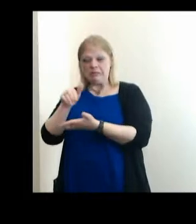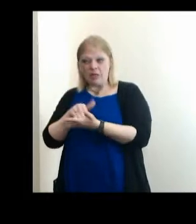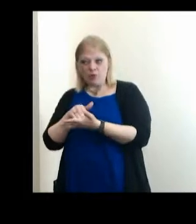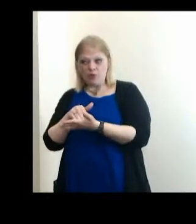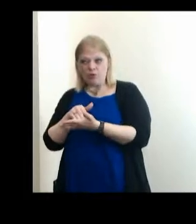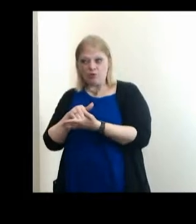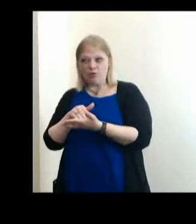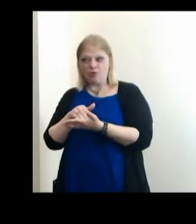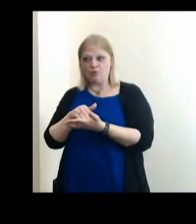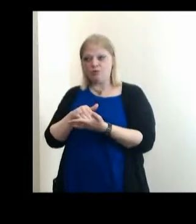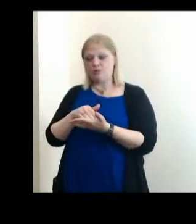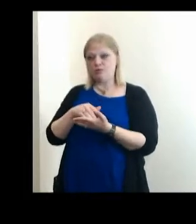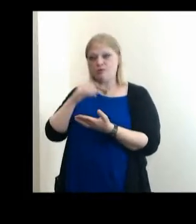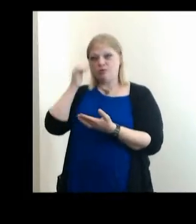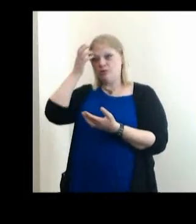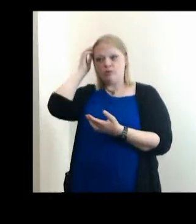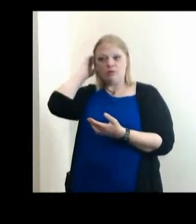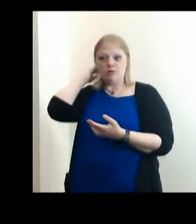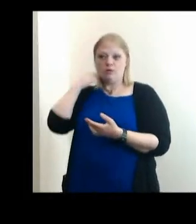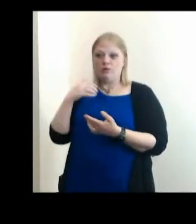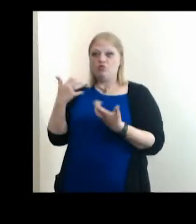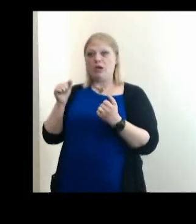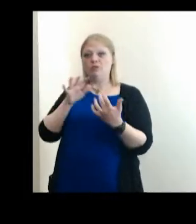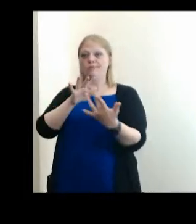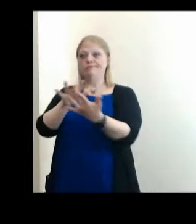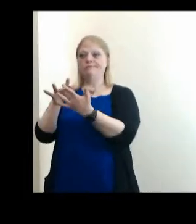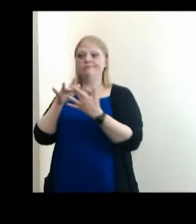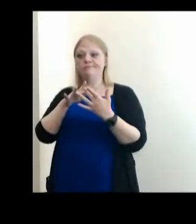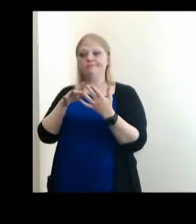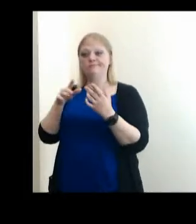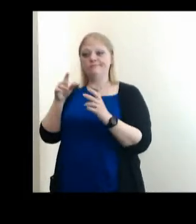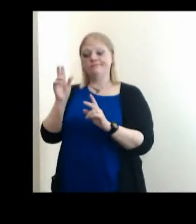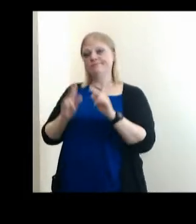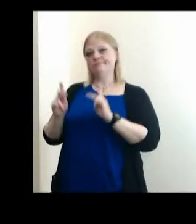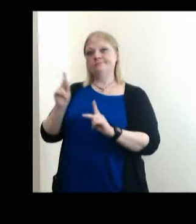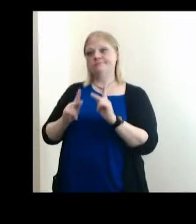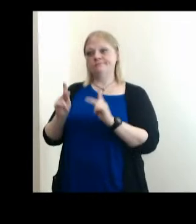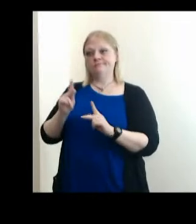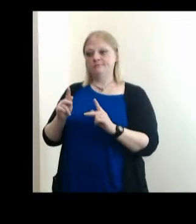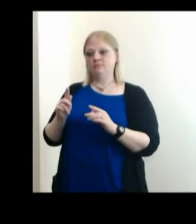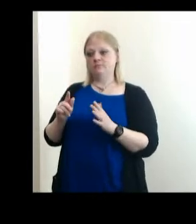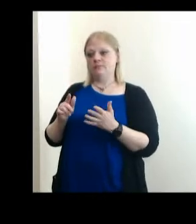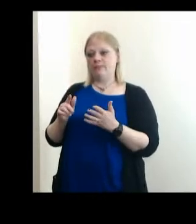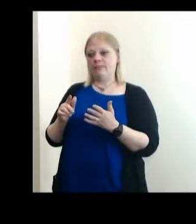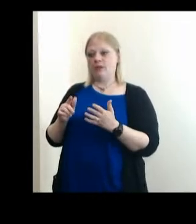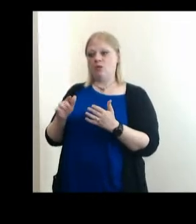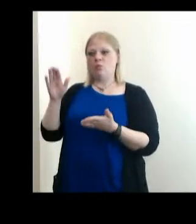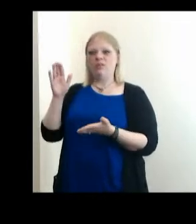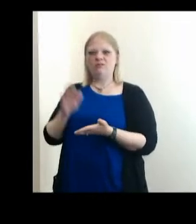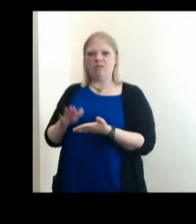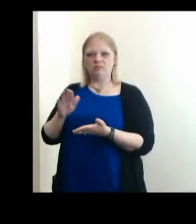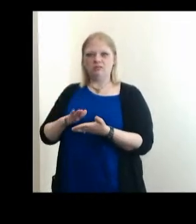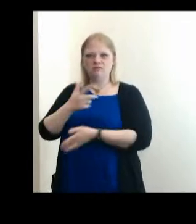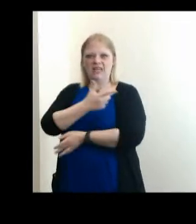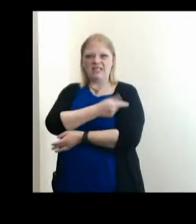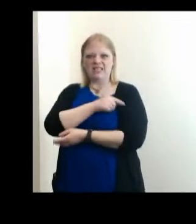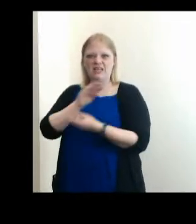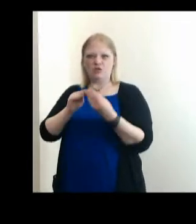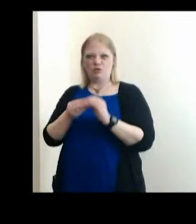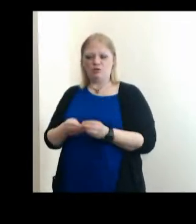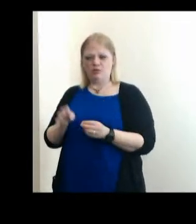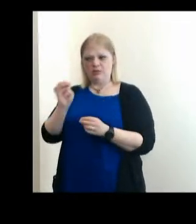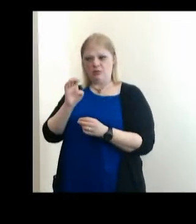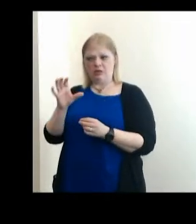of go to the populations that have lower vaccination rates. Is Erie